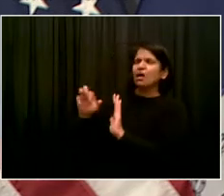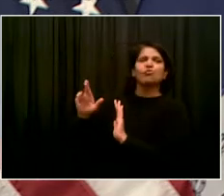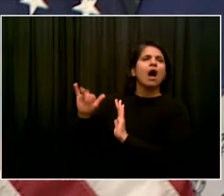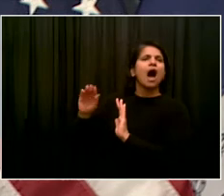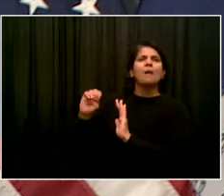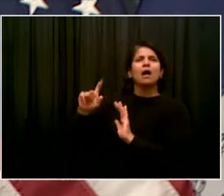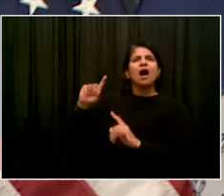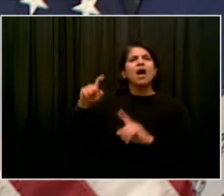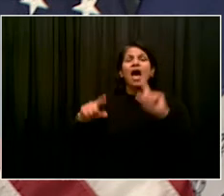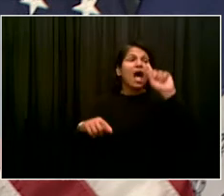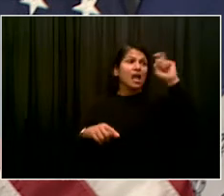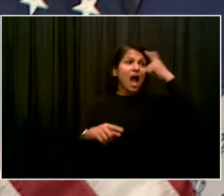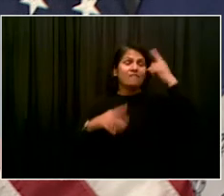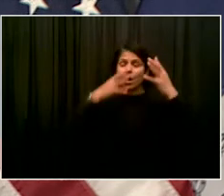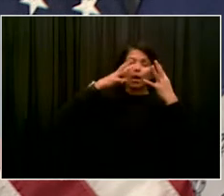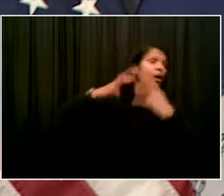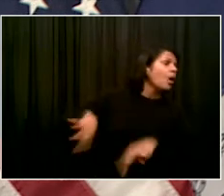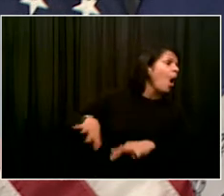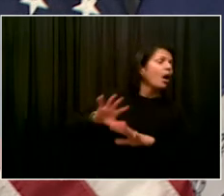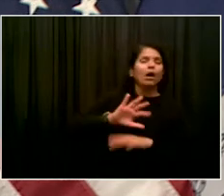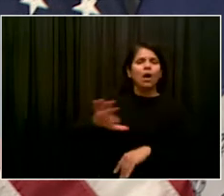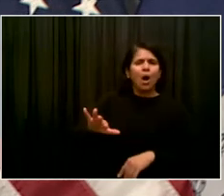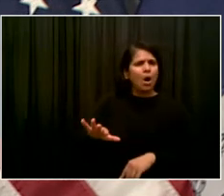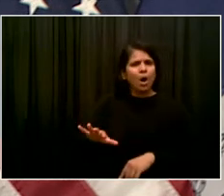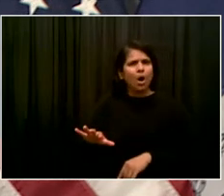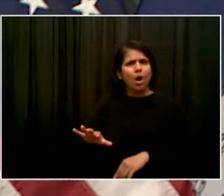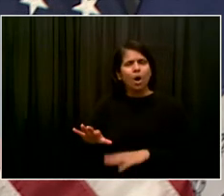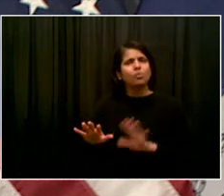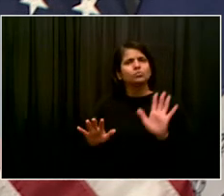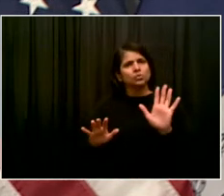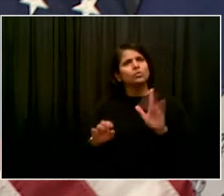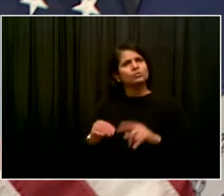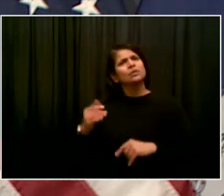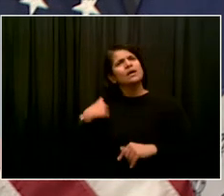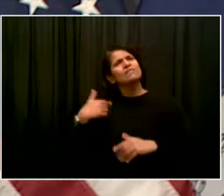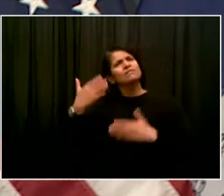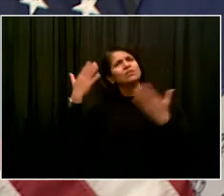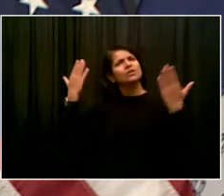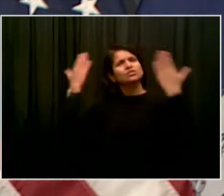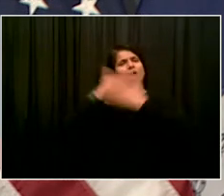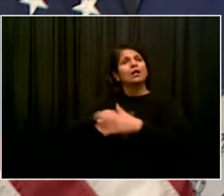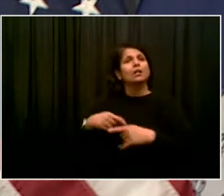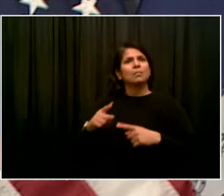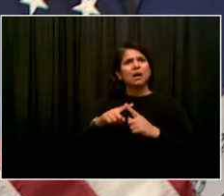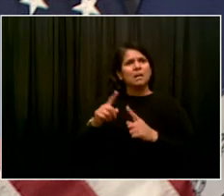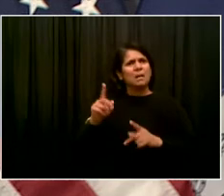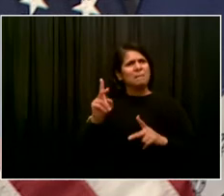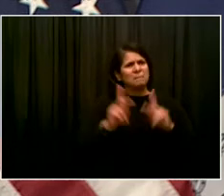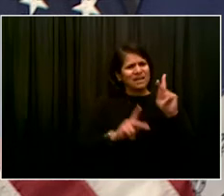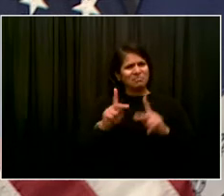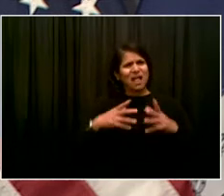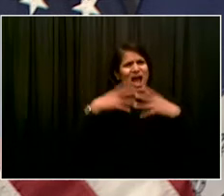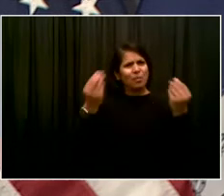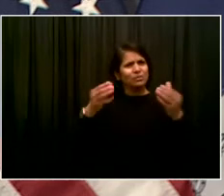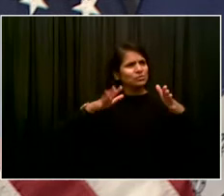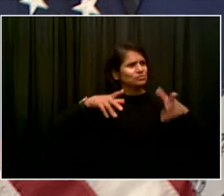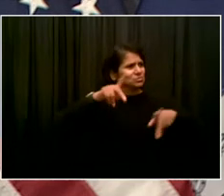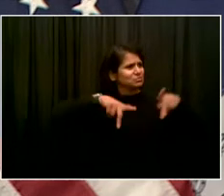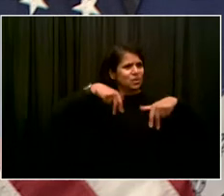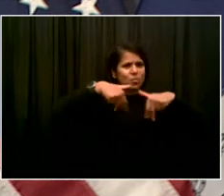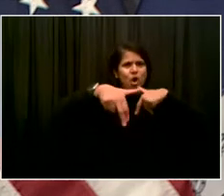believe that there are people like this out in the streets every single day trying to create a better city, but they're out there and they're doing incredible